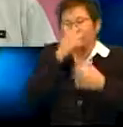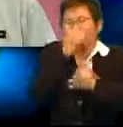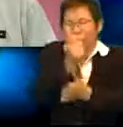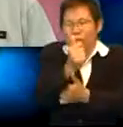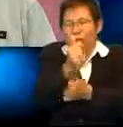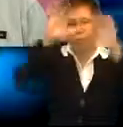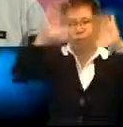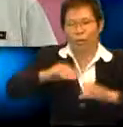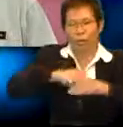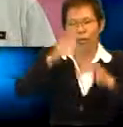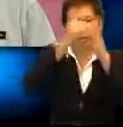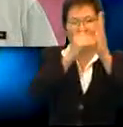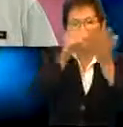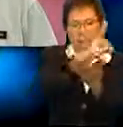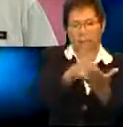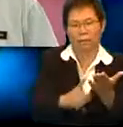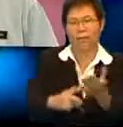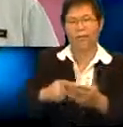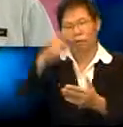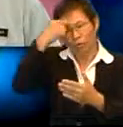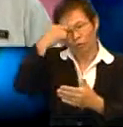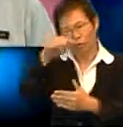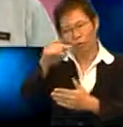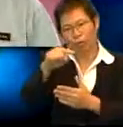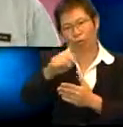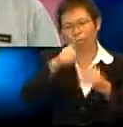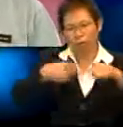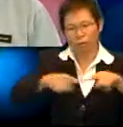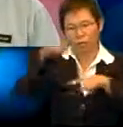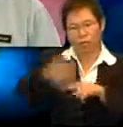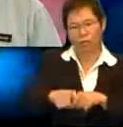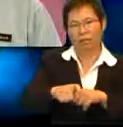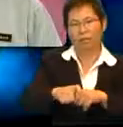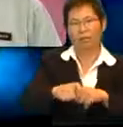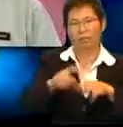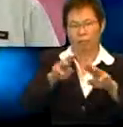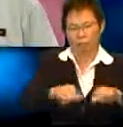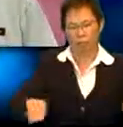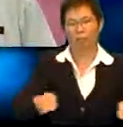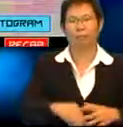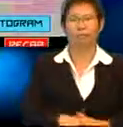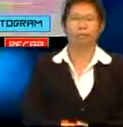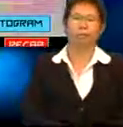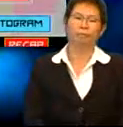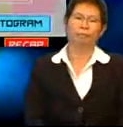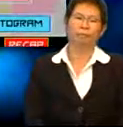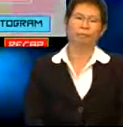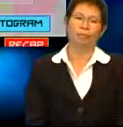an eclectic approach in my lesson design to cater for the different needs of my pupils.